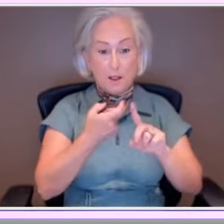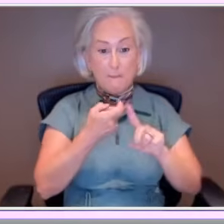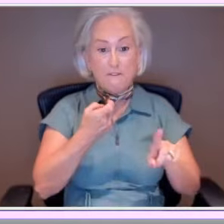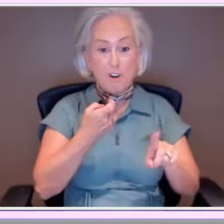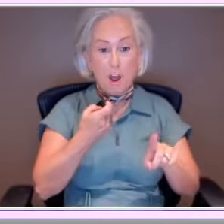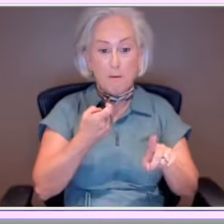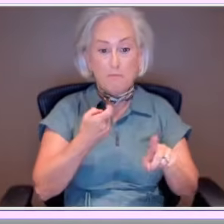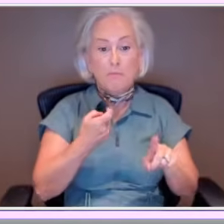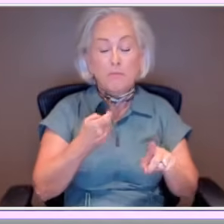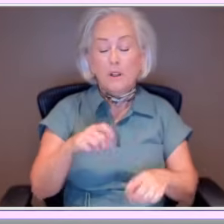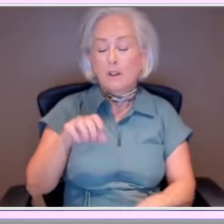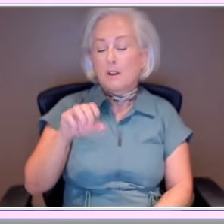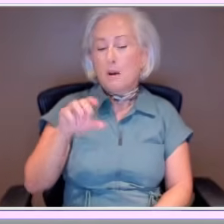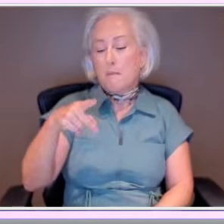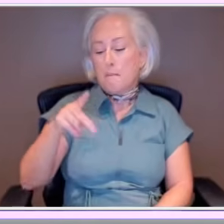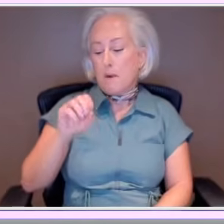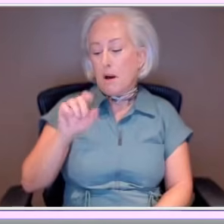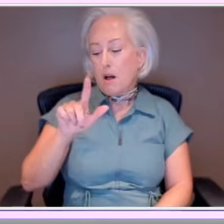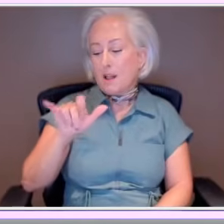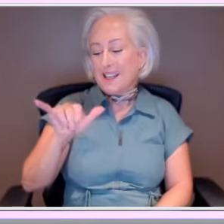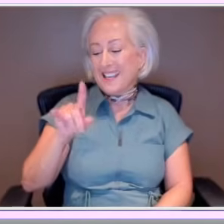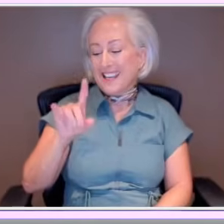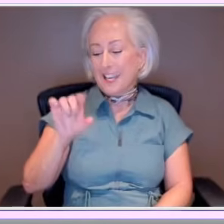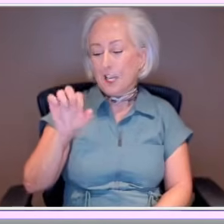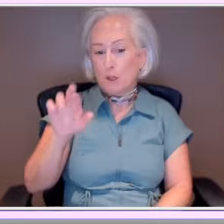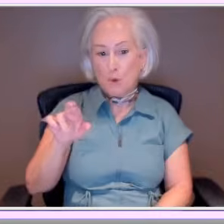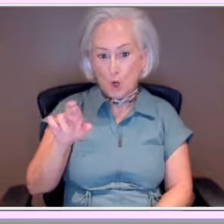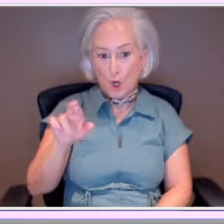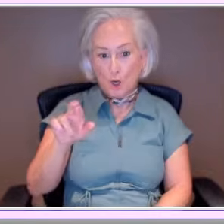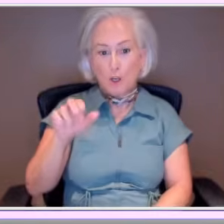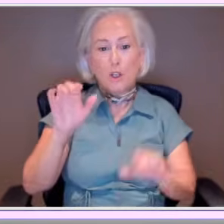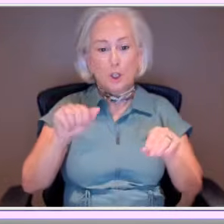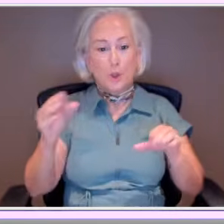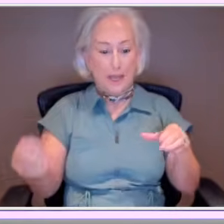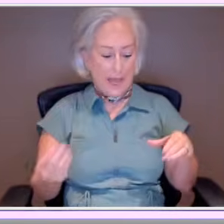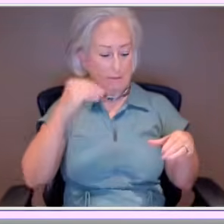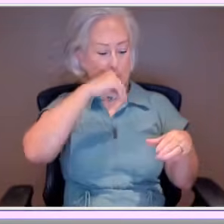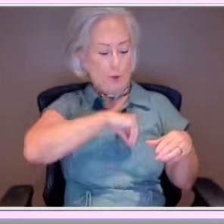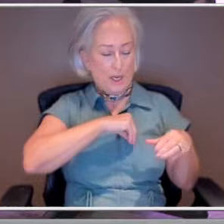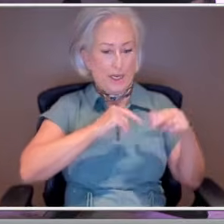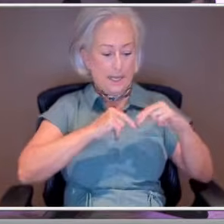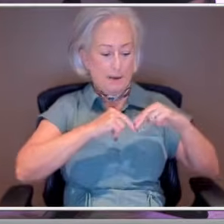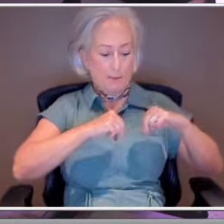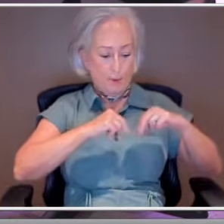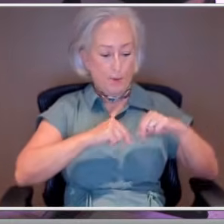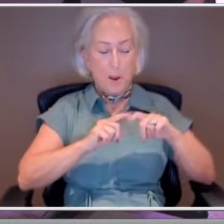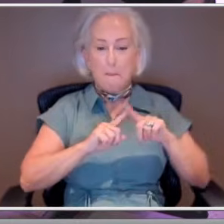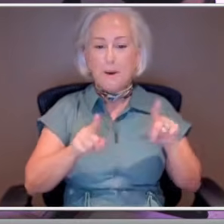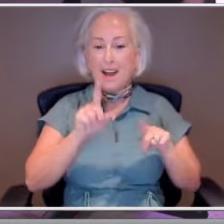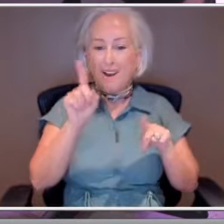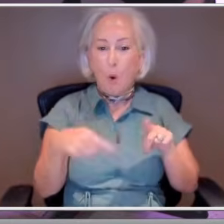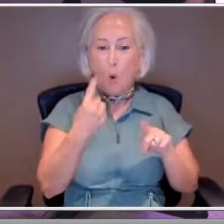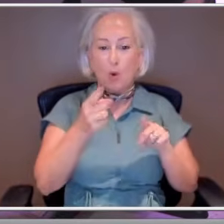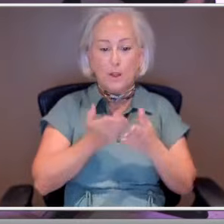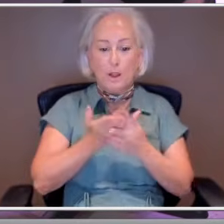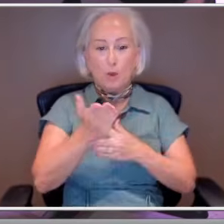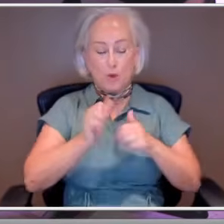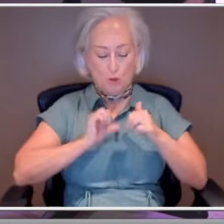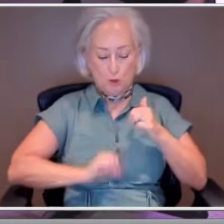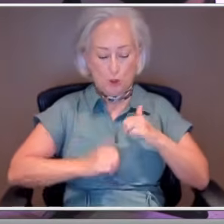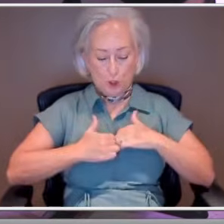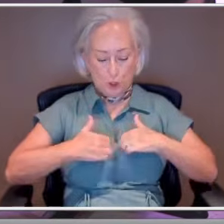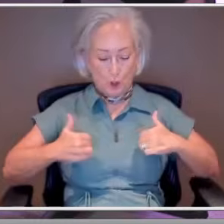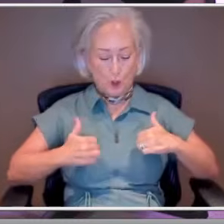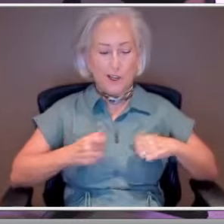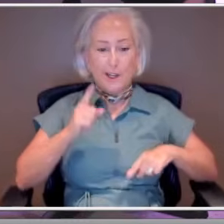fixed size. You can't compress those down to a small size to deliver through a catheter. Right. That's Yeah. amazing. Did you have any symptoms, Keith, where